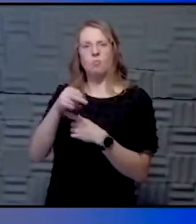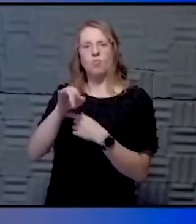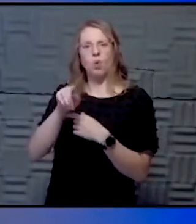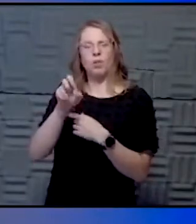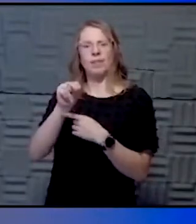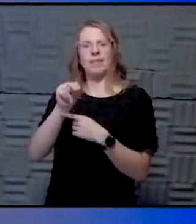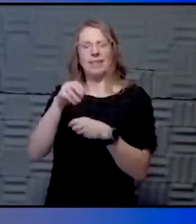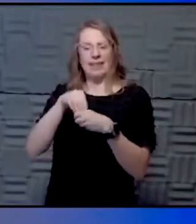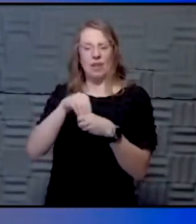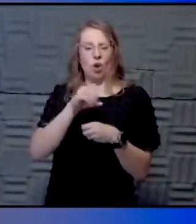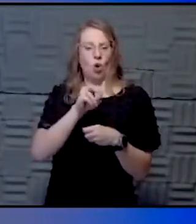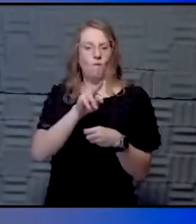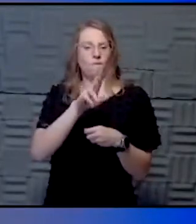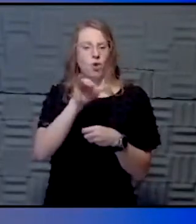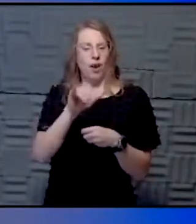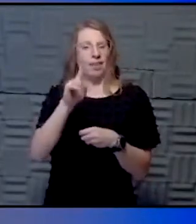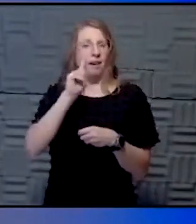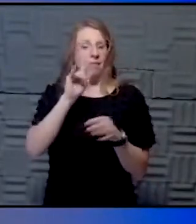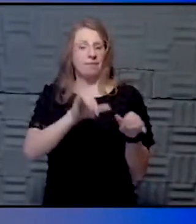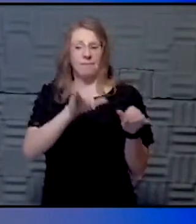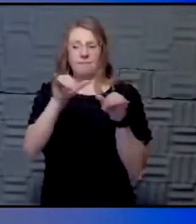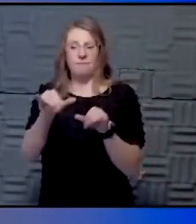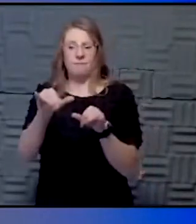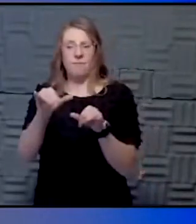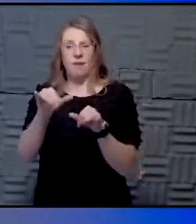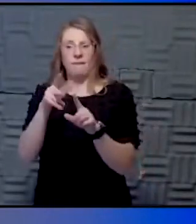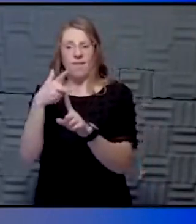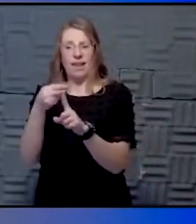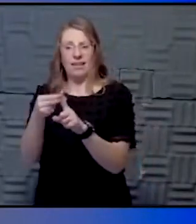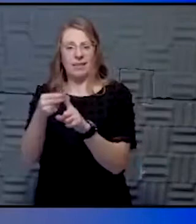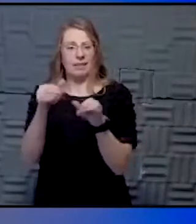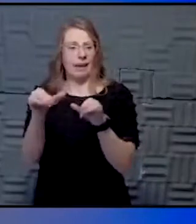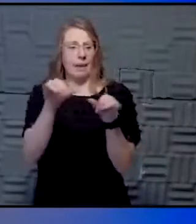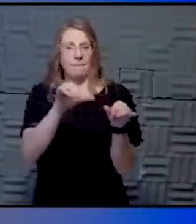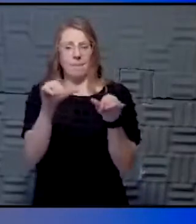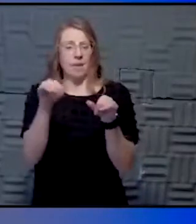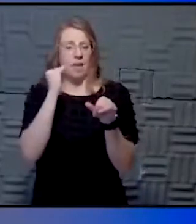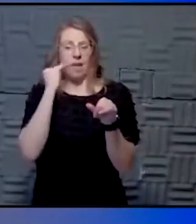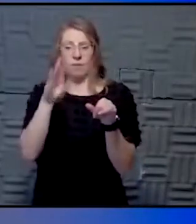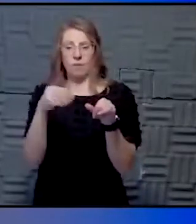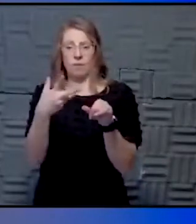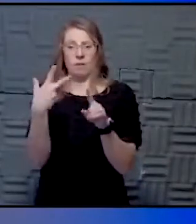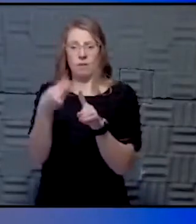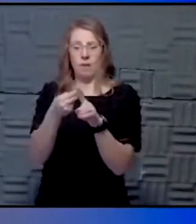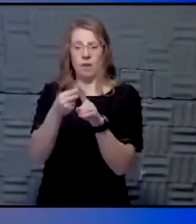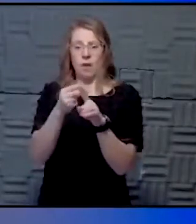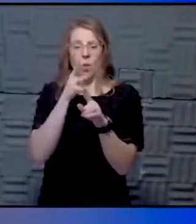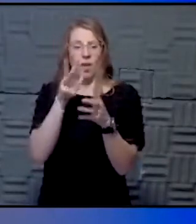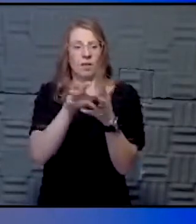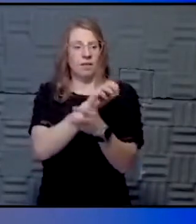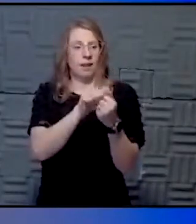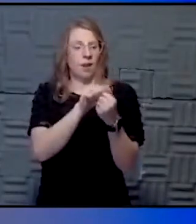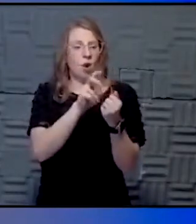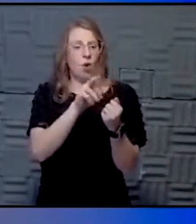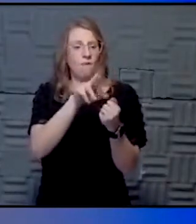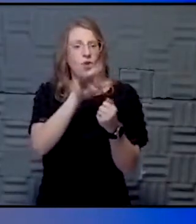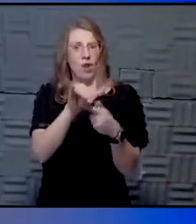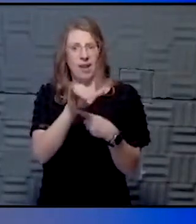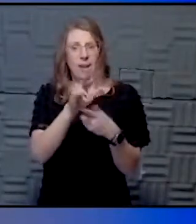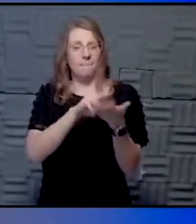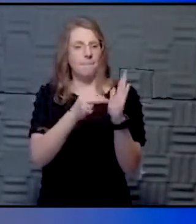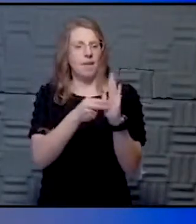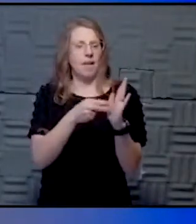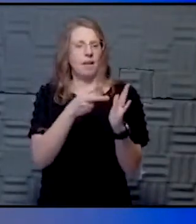is similar thought that to the spike protein in the vaccine. Therefore, that if we give the vaccine, you will attack your ovaries and therefore render